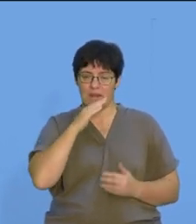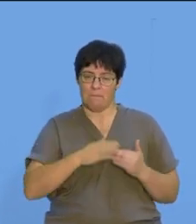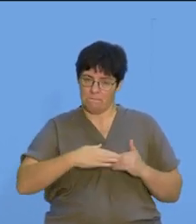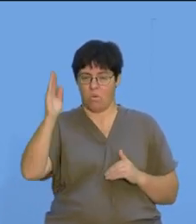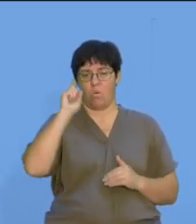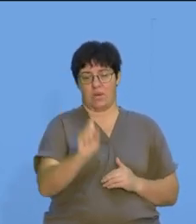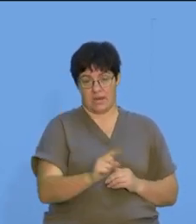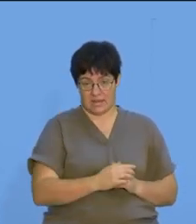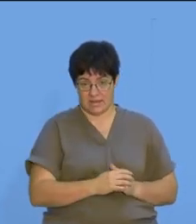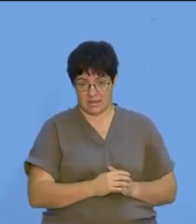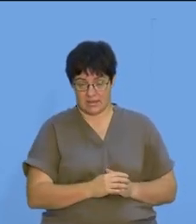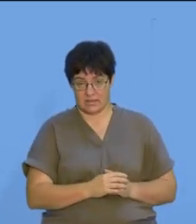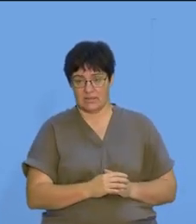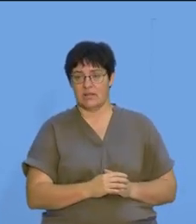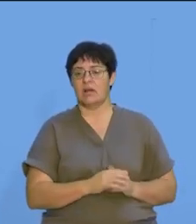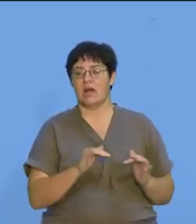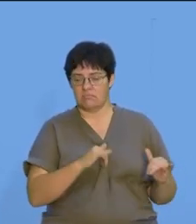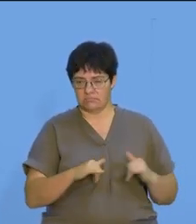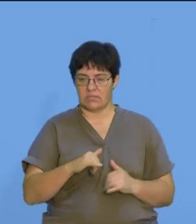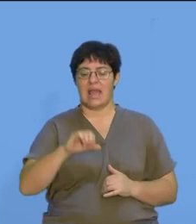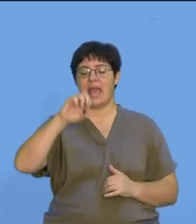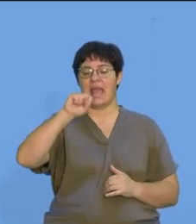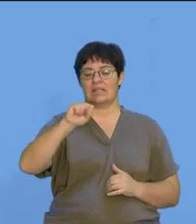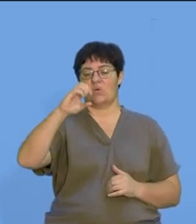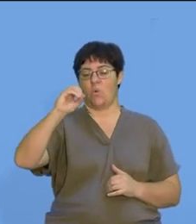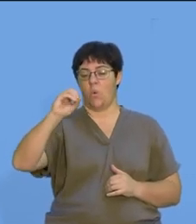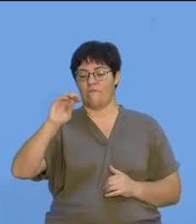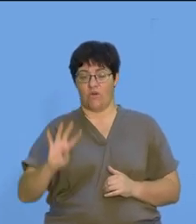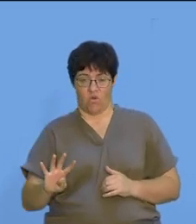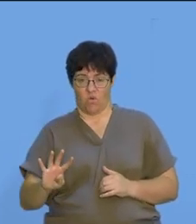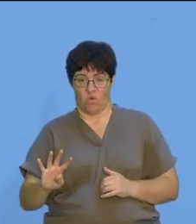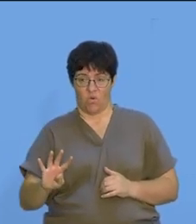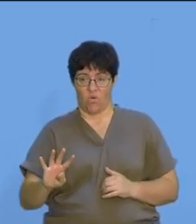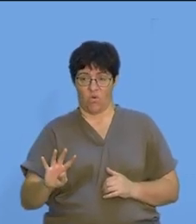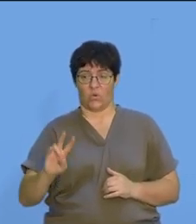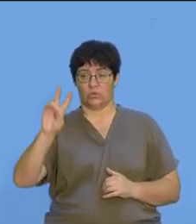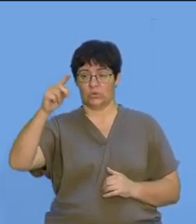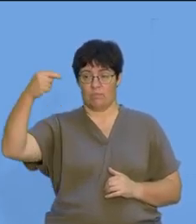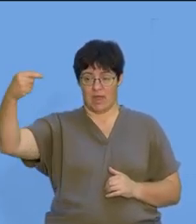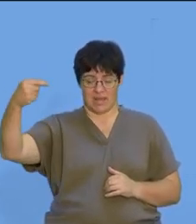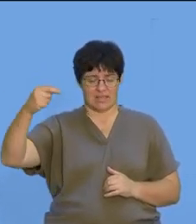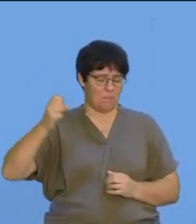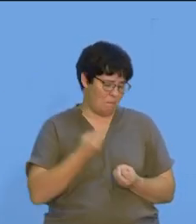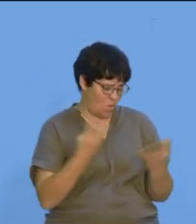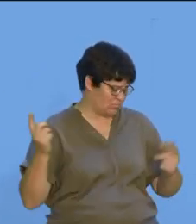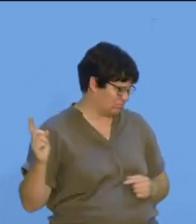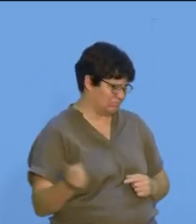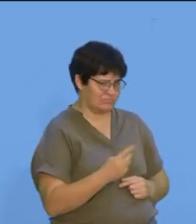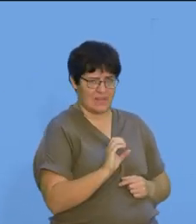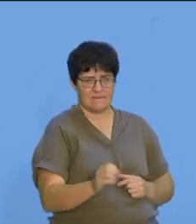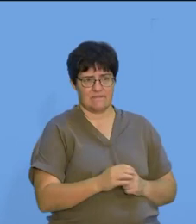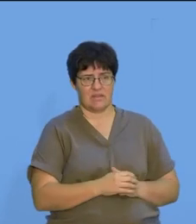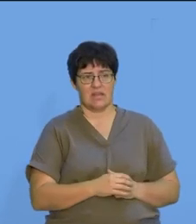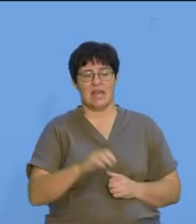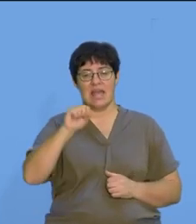okay? So this polyatomic ion, in this case, which is common, is SO4 2 minus,